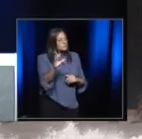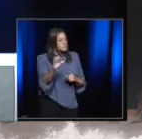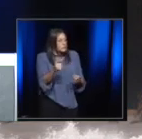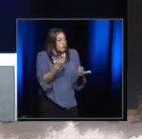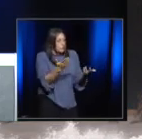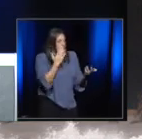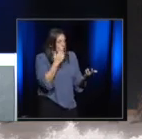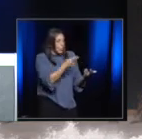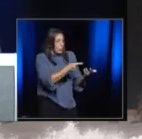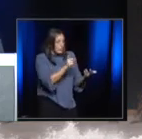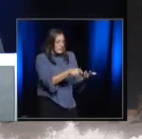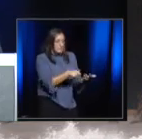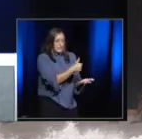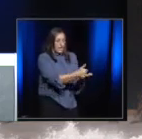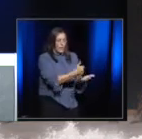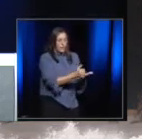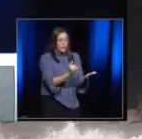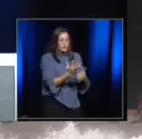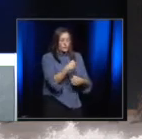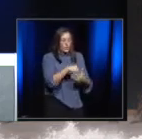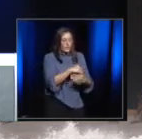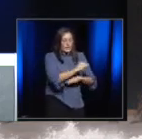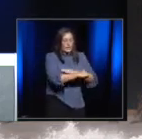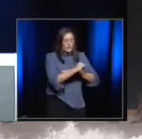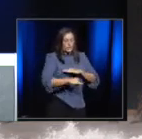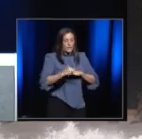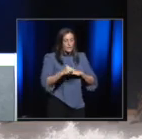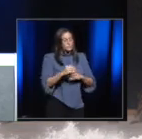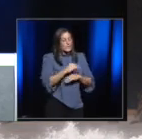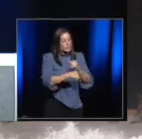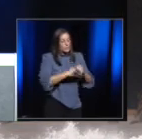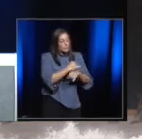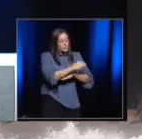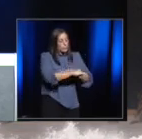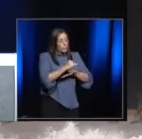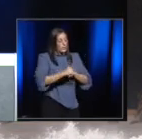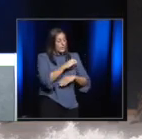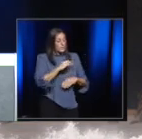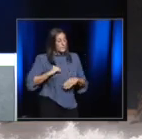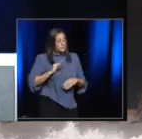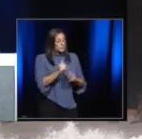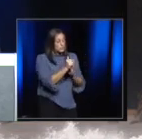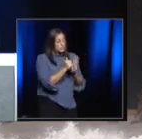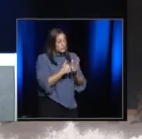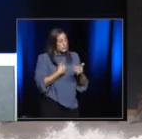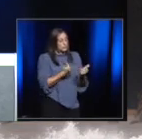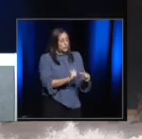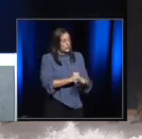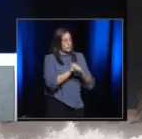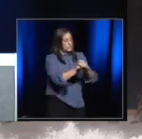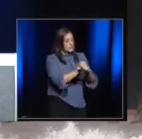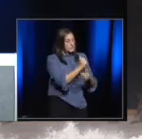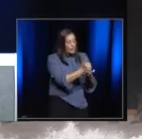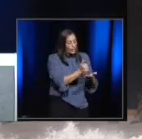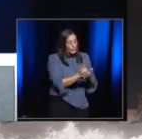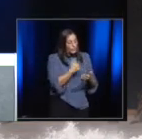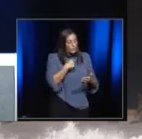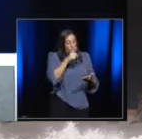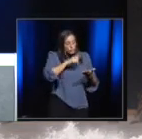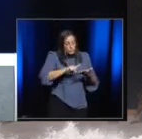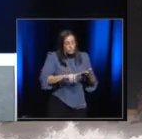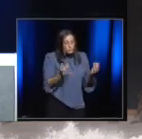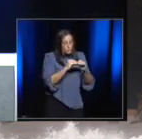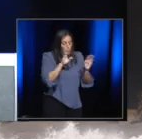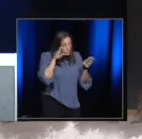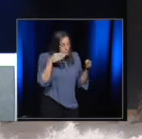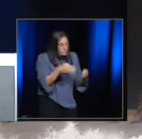and it was on the International Whaling Commission agenda and in their sights. Research efforts increased with a focus on dedicated